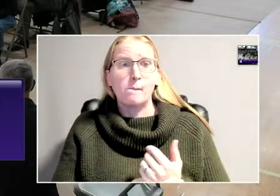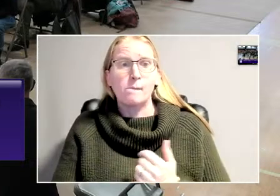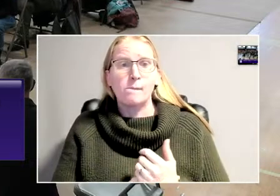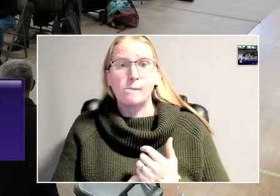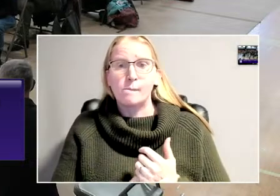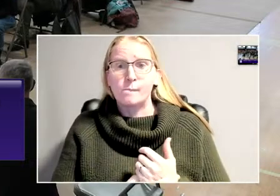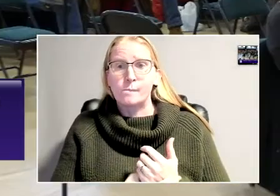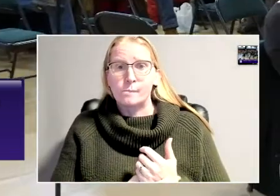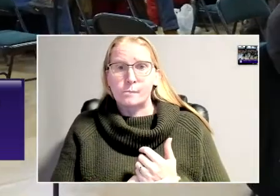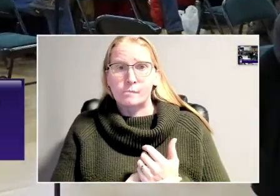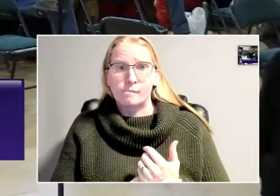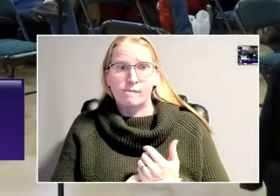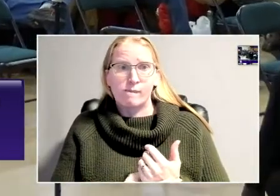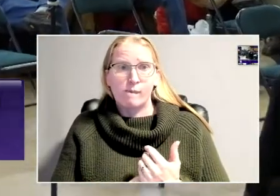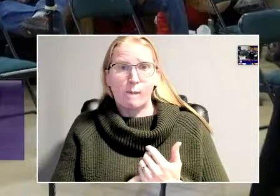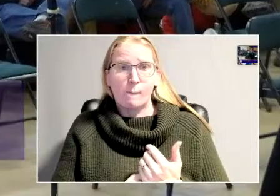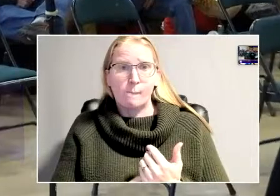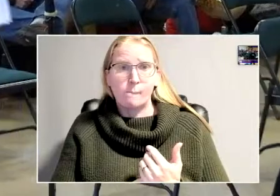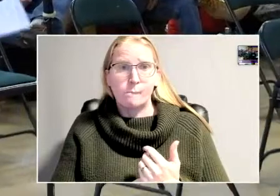sir